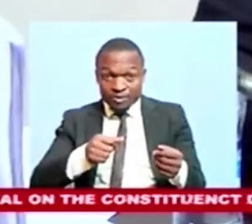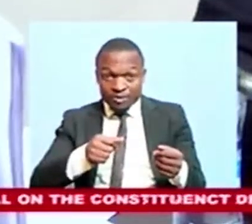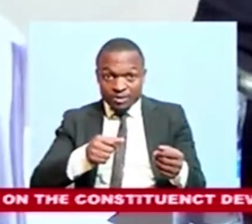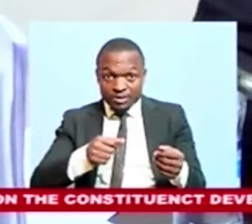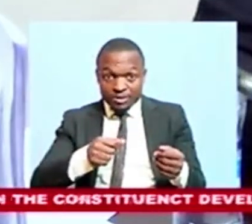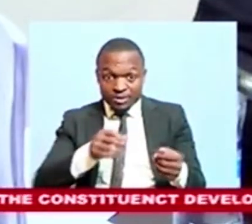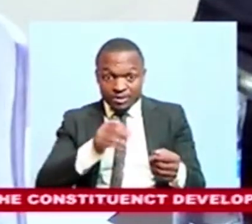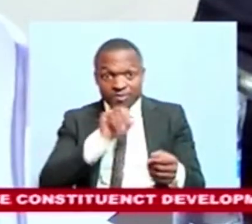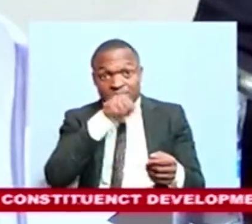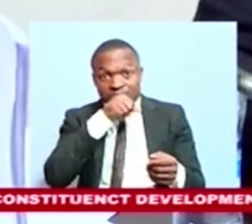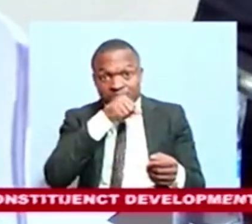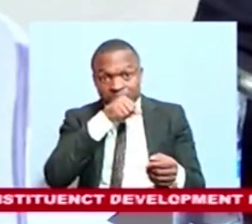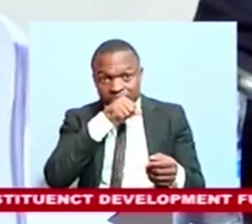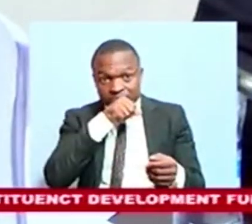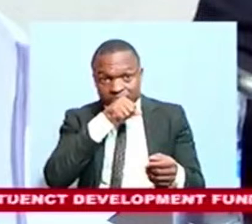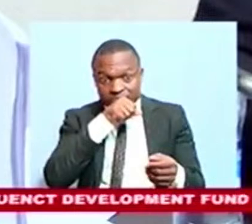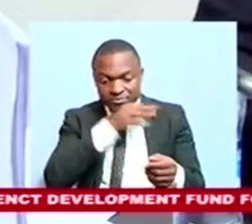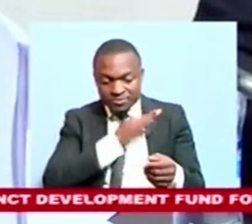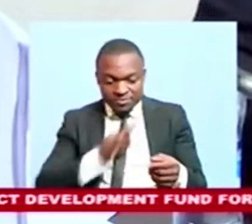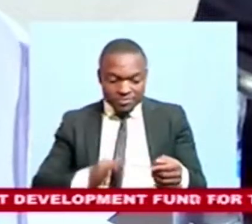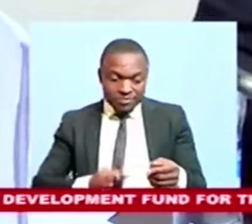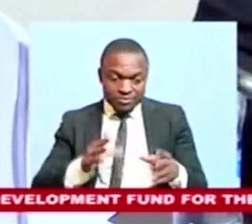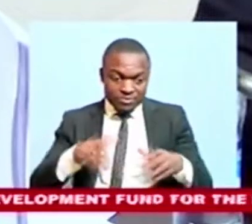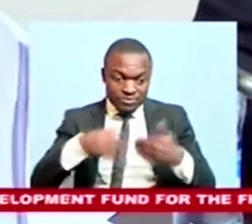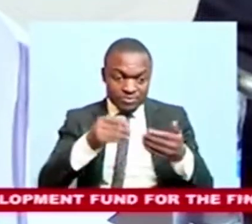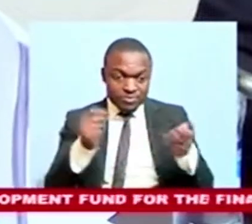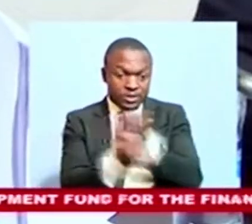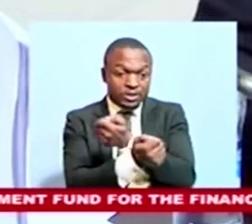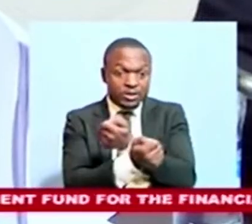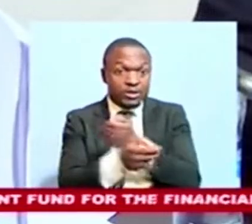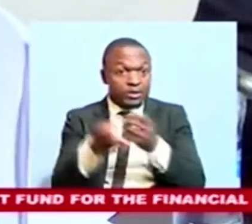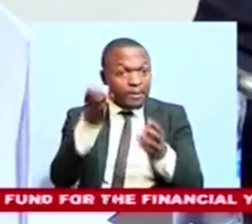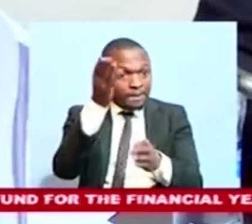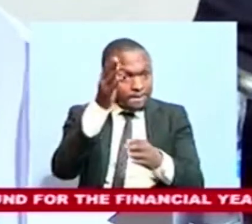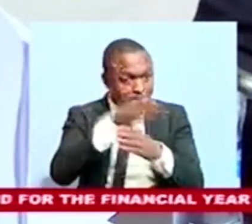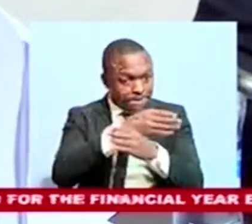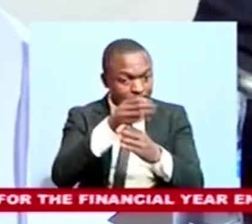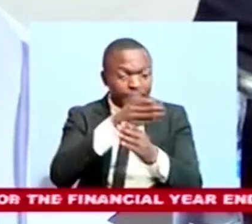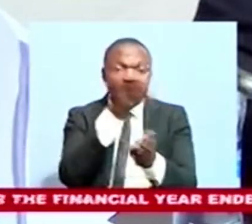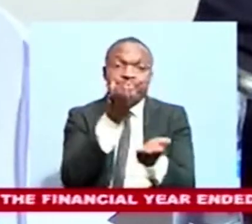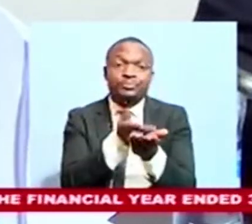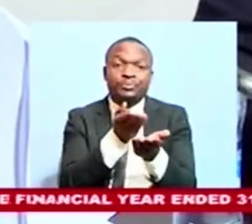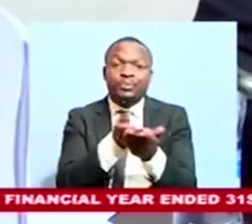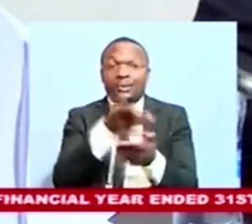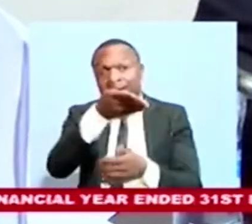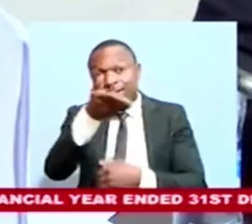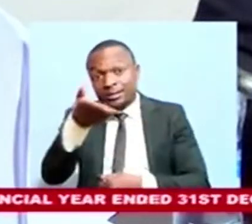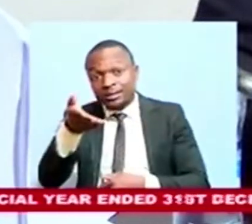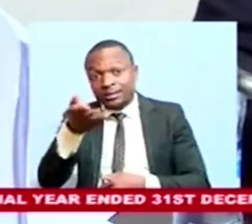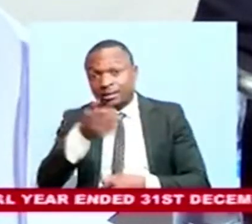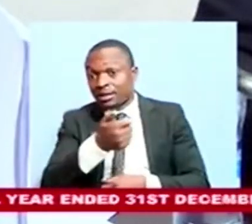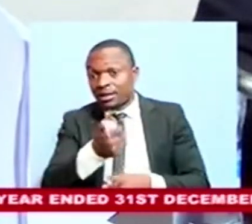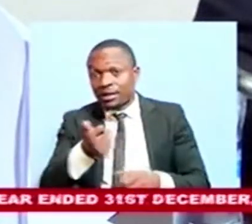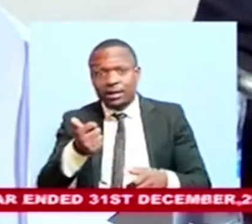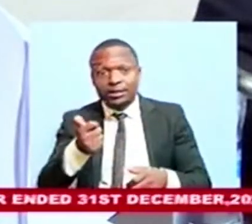So there's that change in the business scope. Is there any